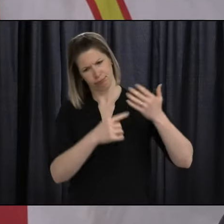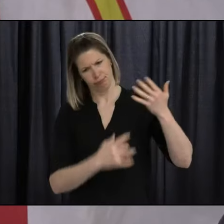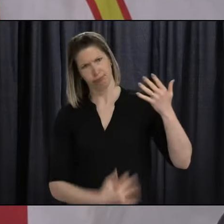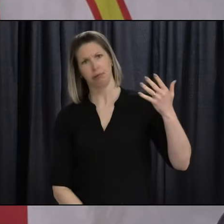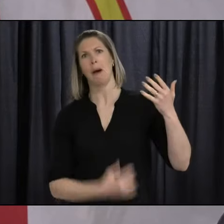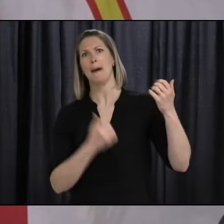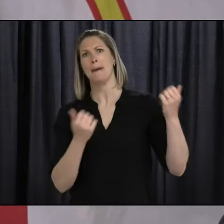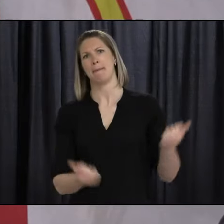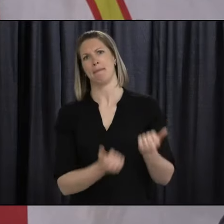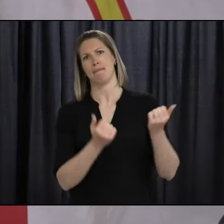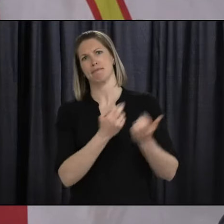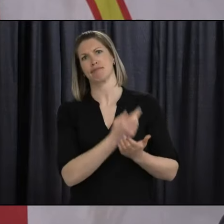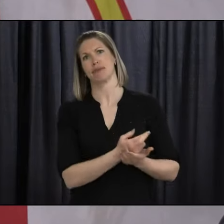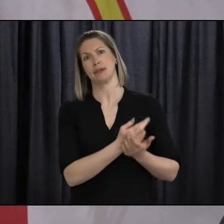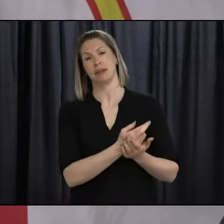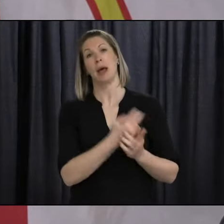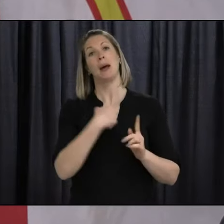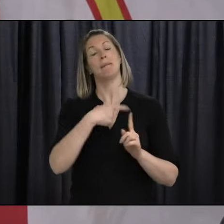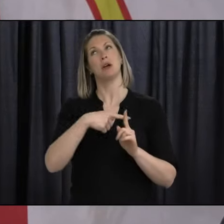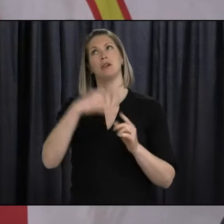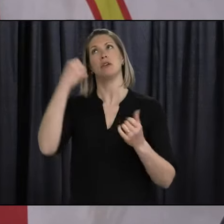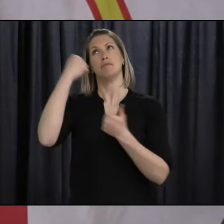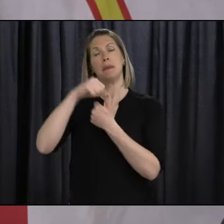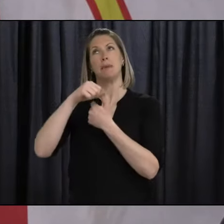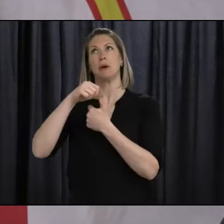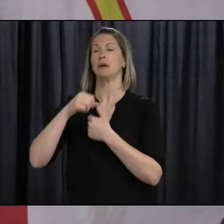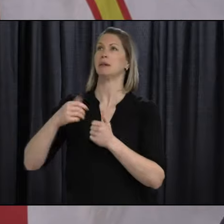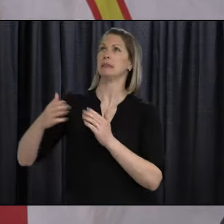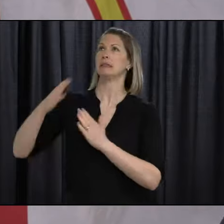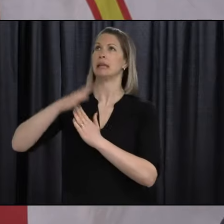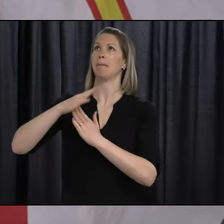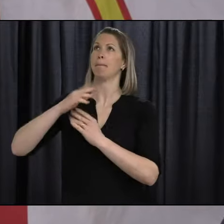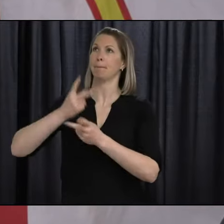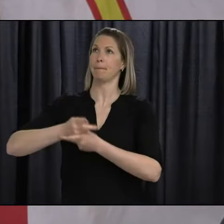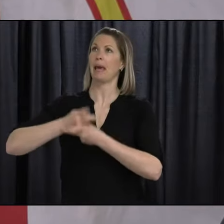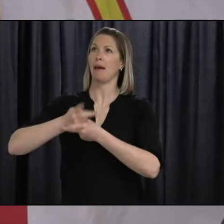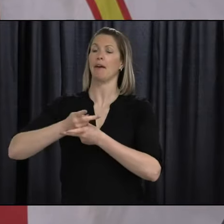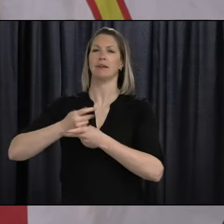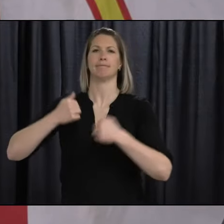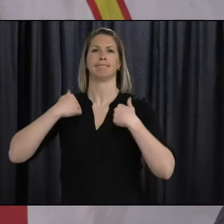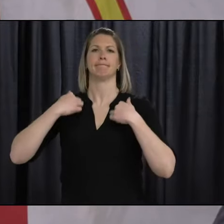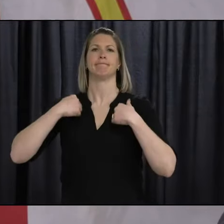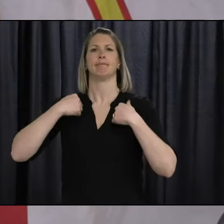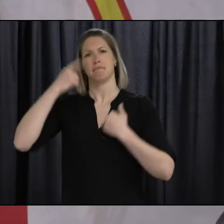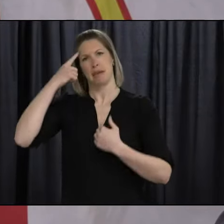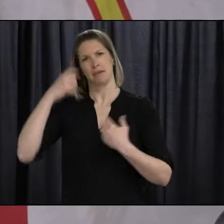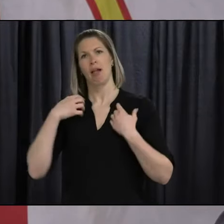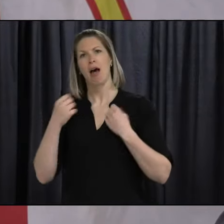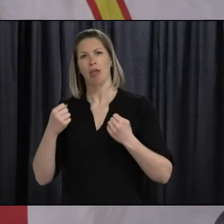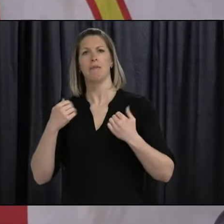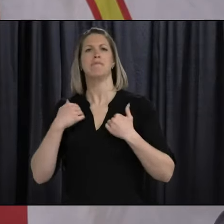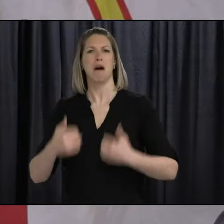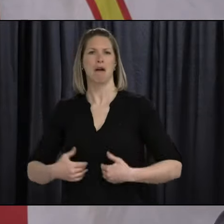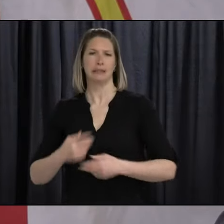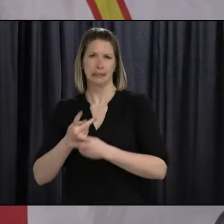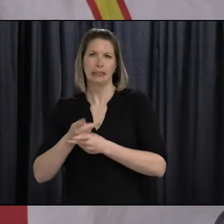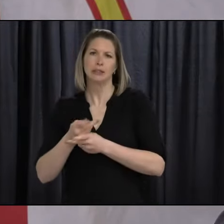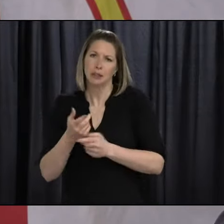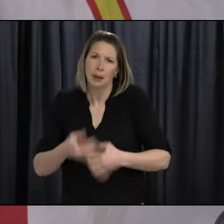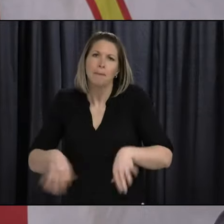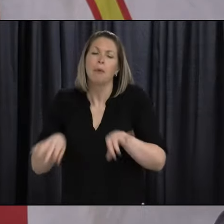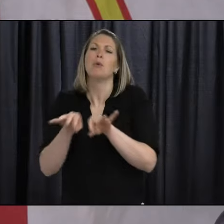concerns. One of the things, and little fact that I became aware of just lately, and not sure if many would be aware of it, is that